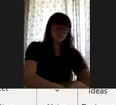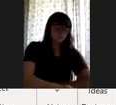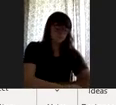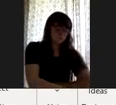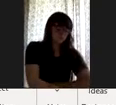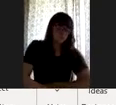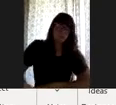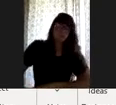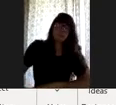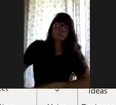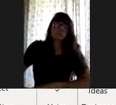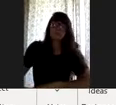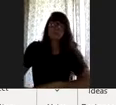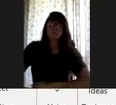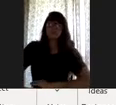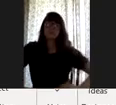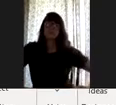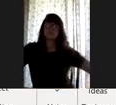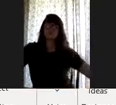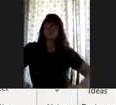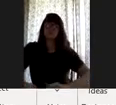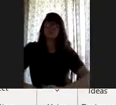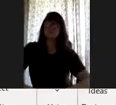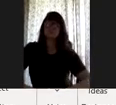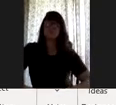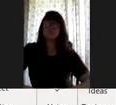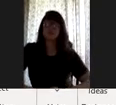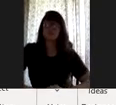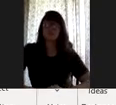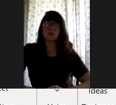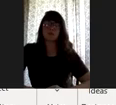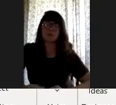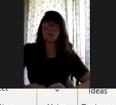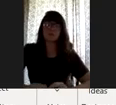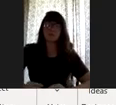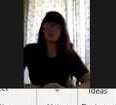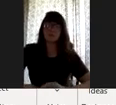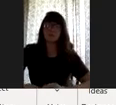temporal discipline upon the people at 70 AD or some other type of discipline.